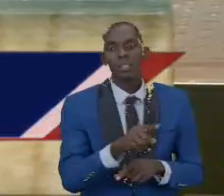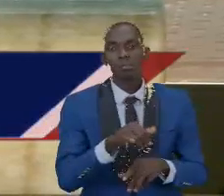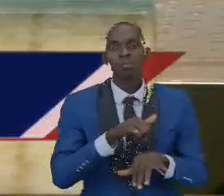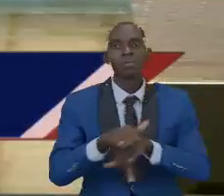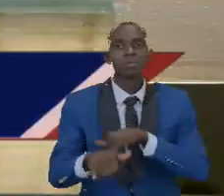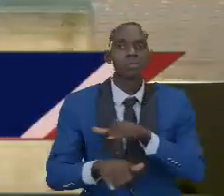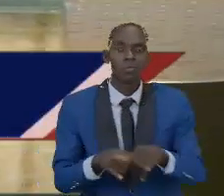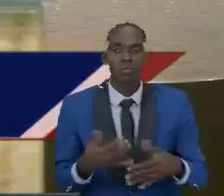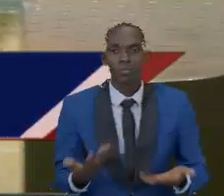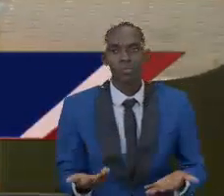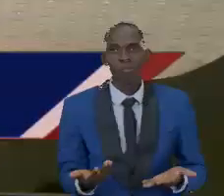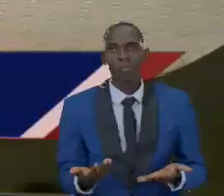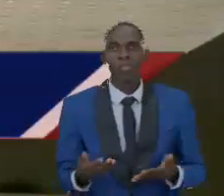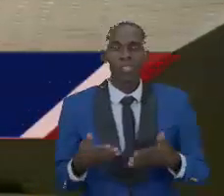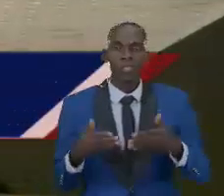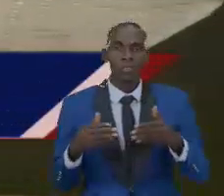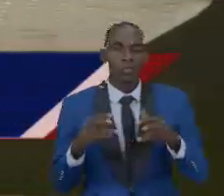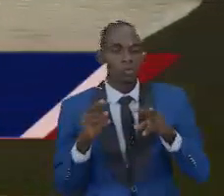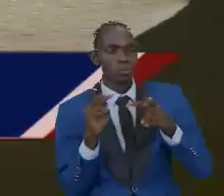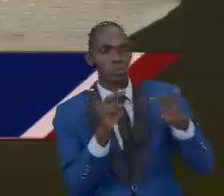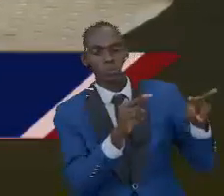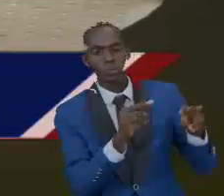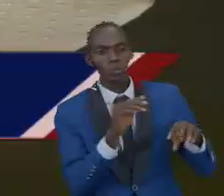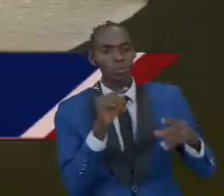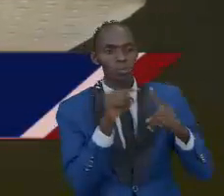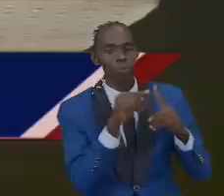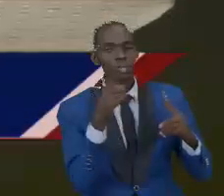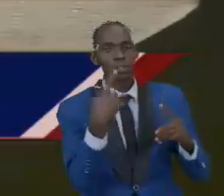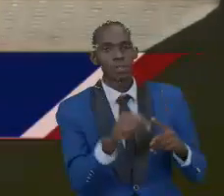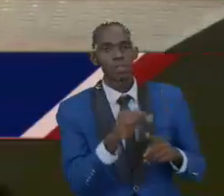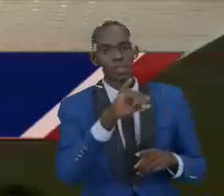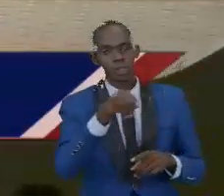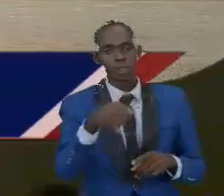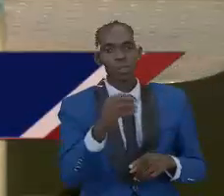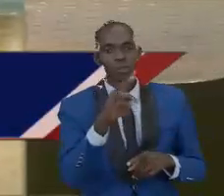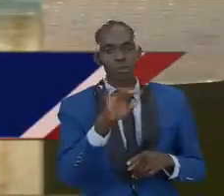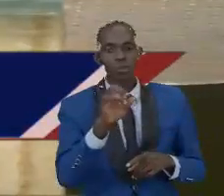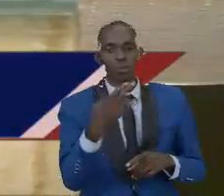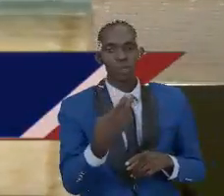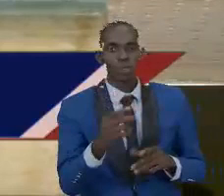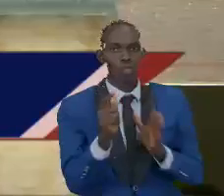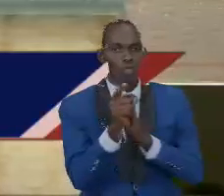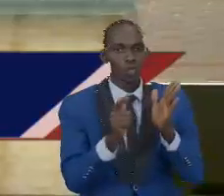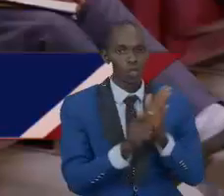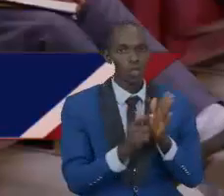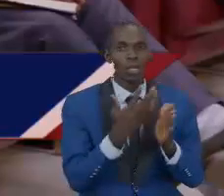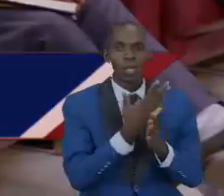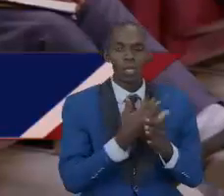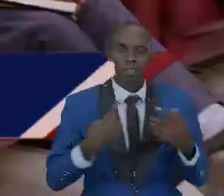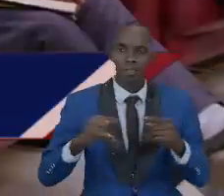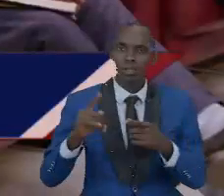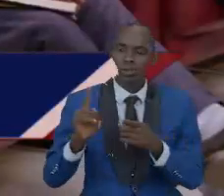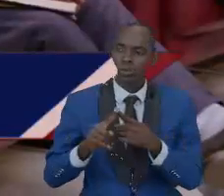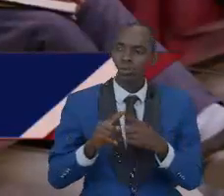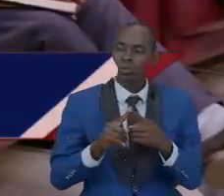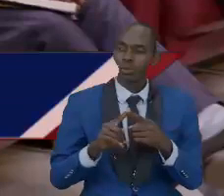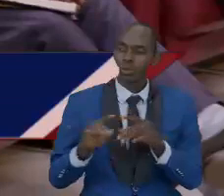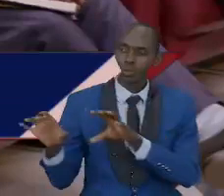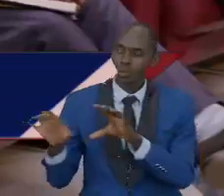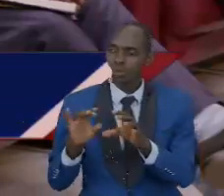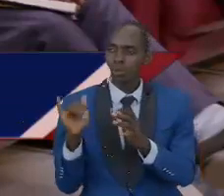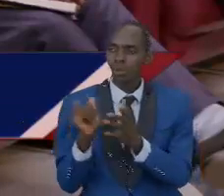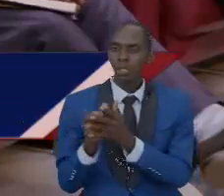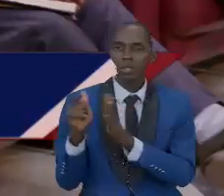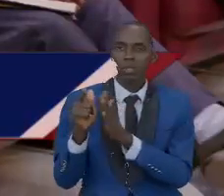they lead to us the Jewish law and try to lean towards the works of Christ and the